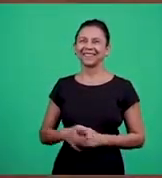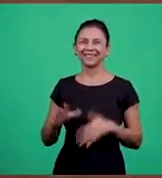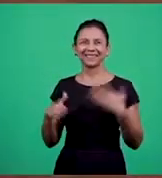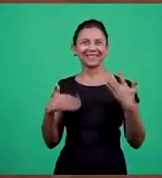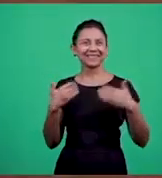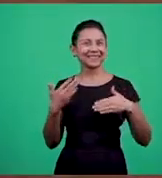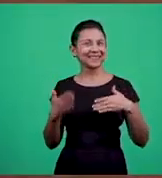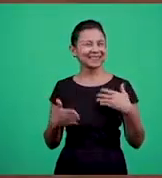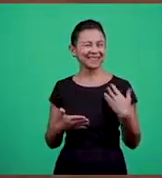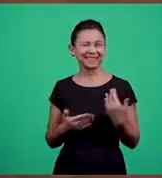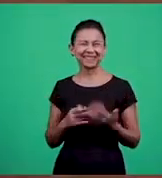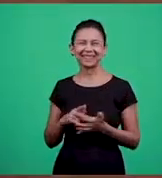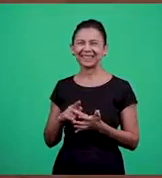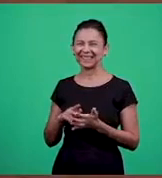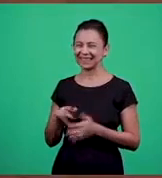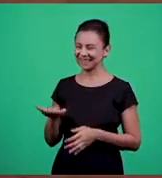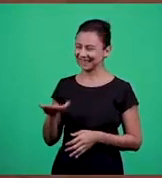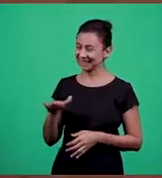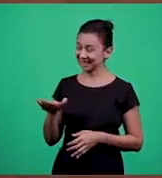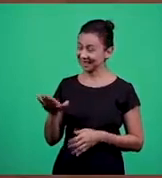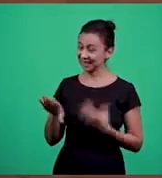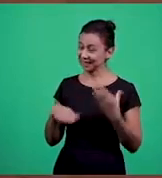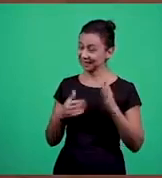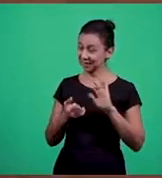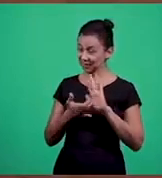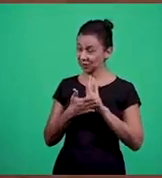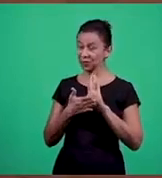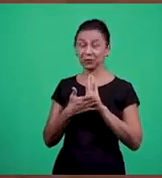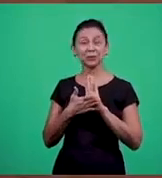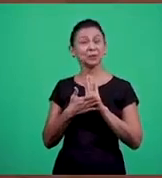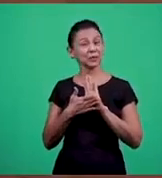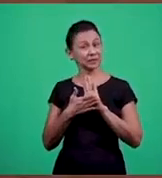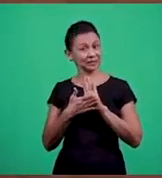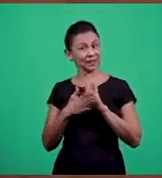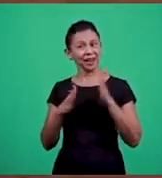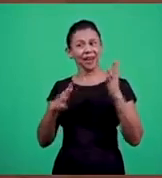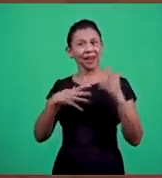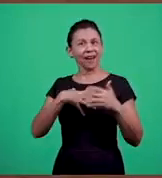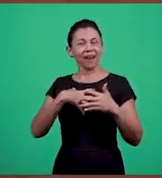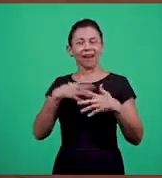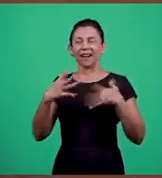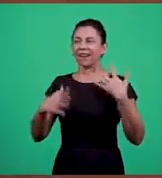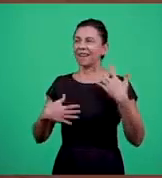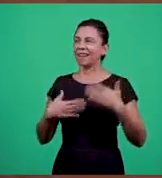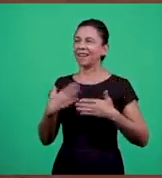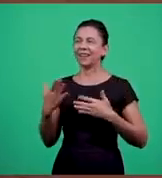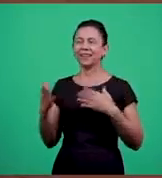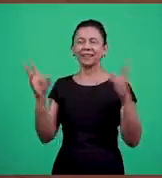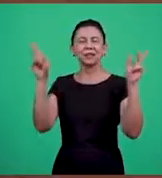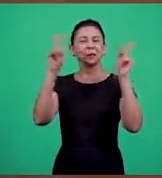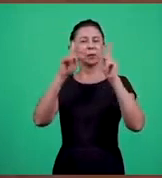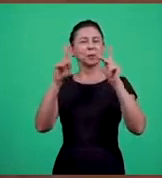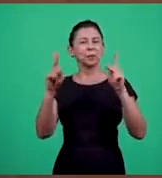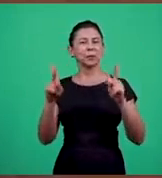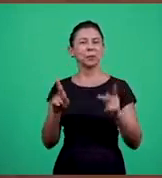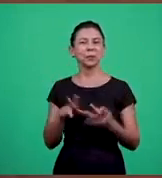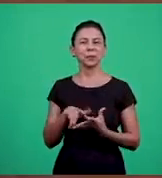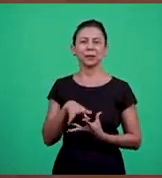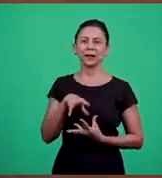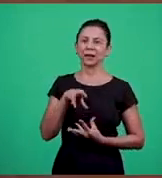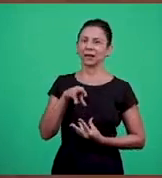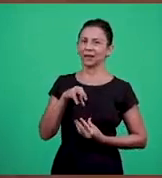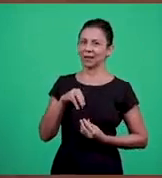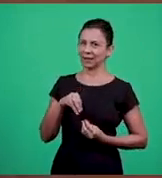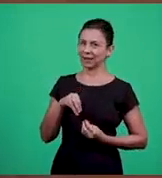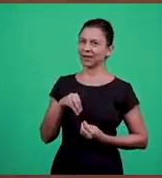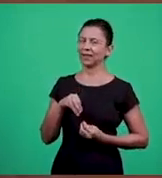What happiness, intermediates, it is when we sing to our God. It makes our heart happy and gives